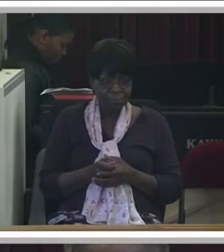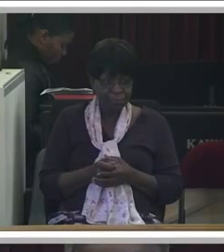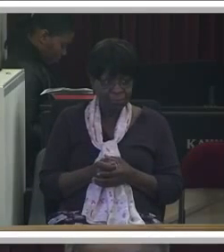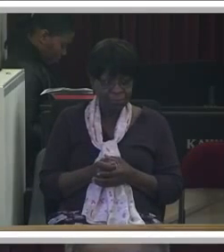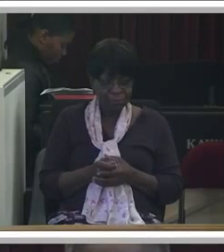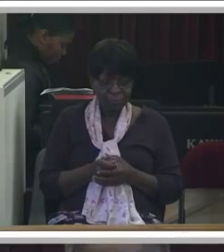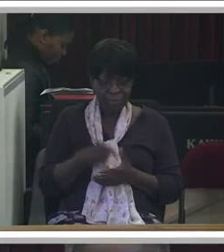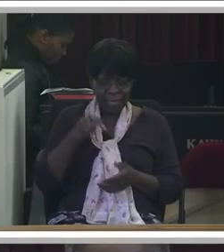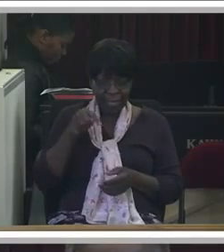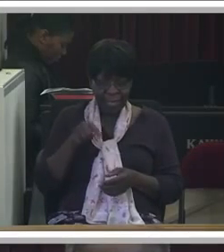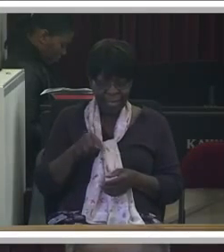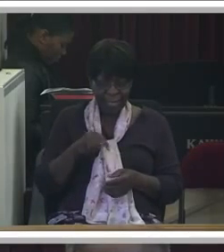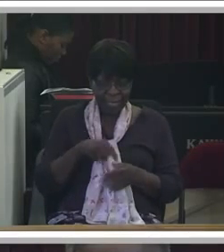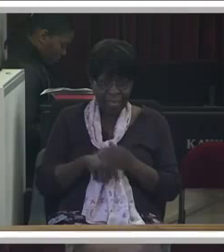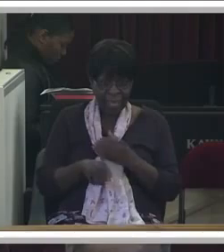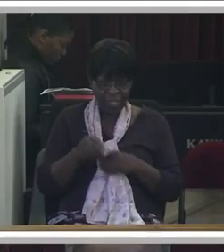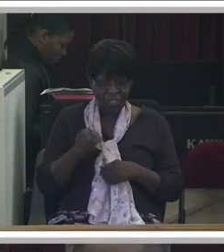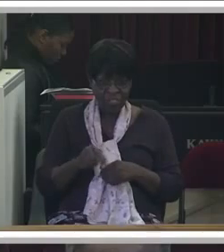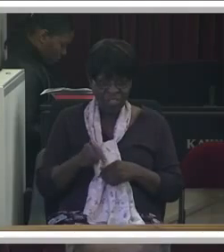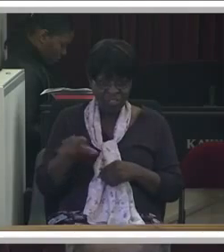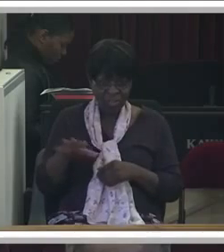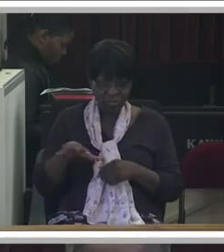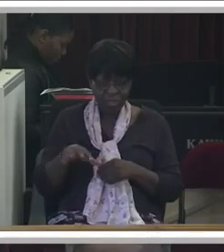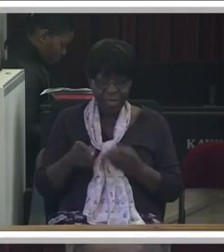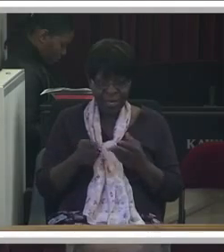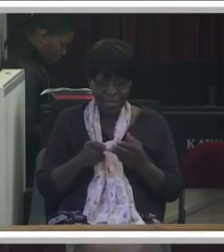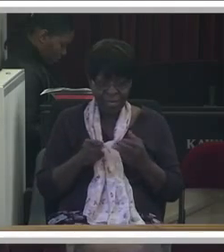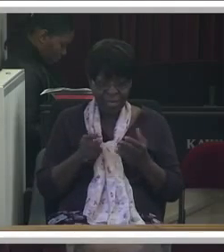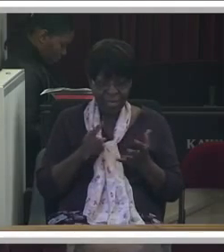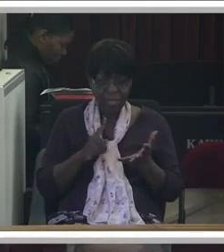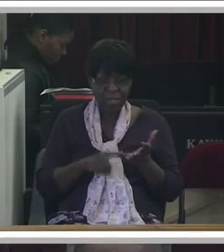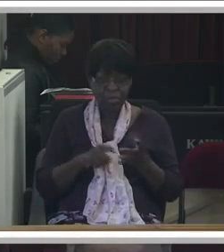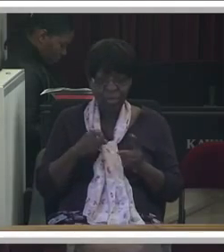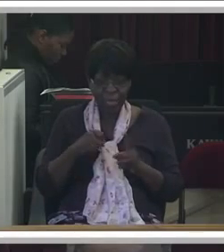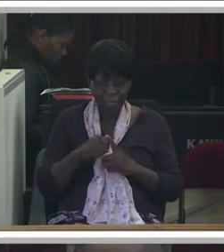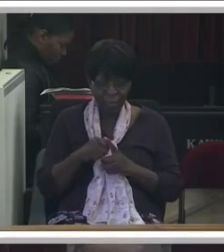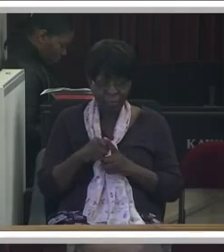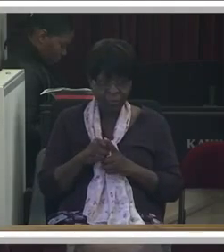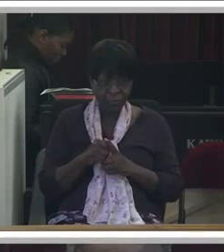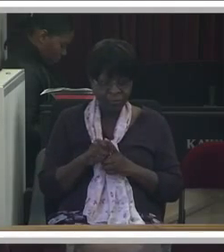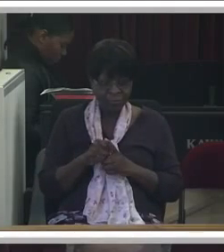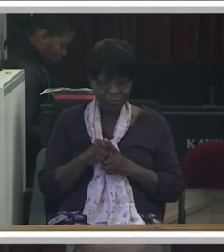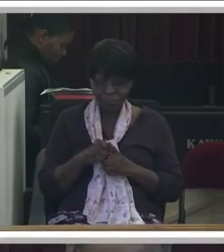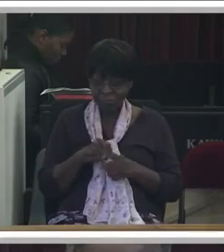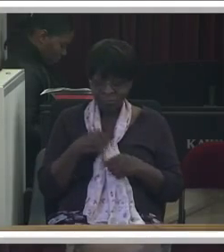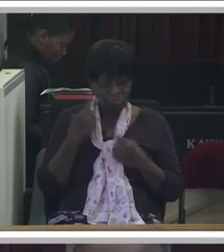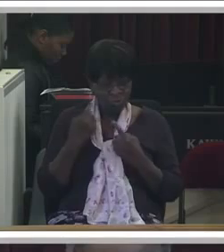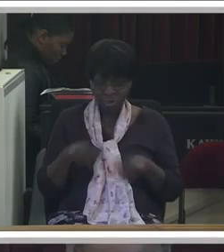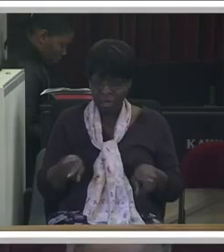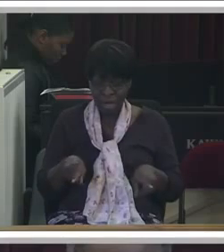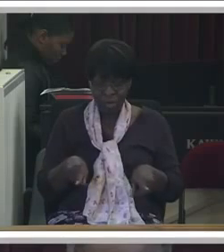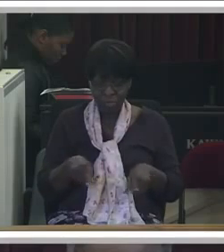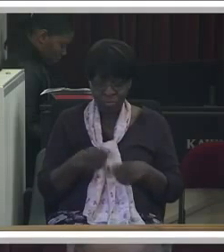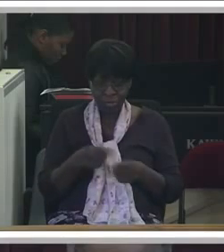in this country the Bible says that foolishness is wrapped up in the heart of a child and everyone will drive it